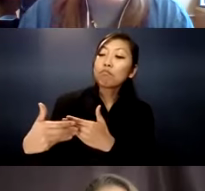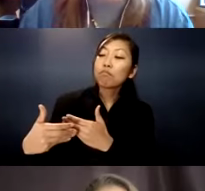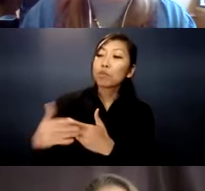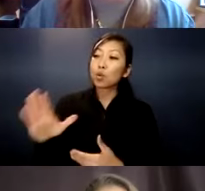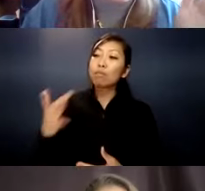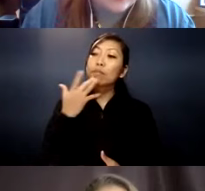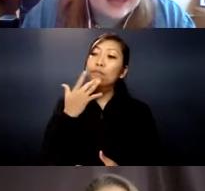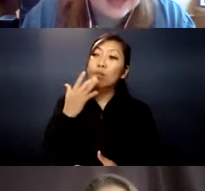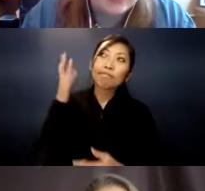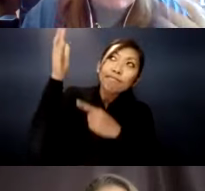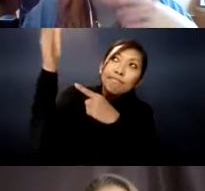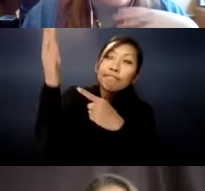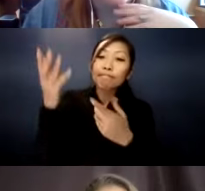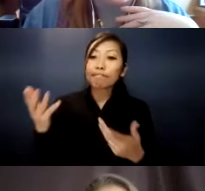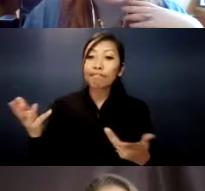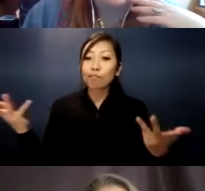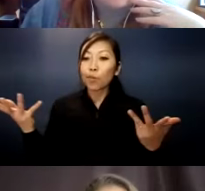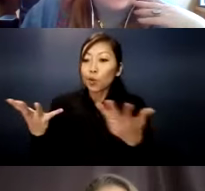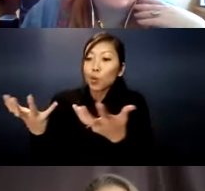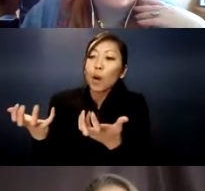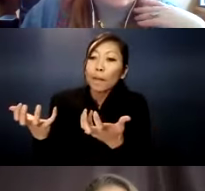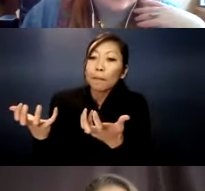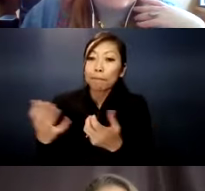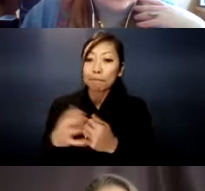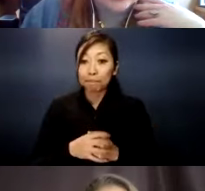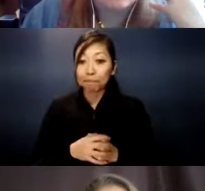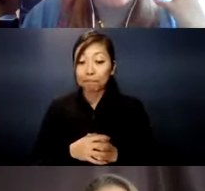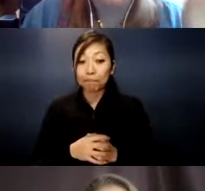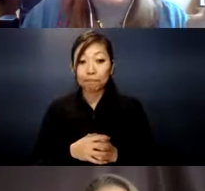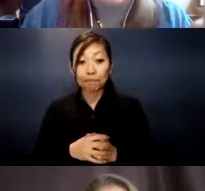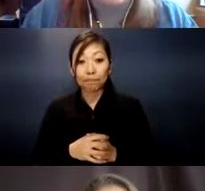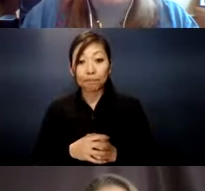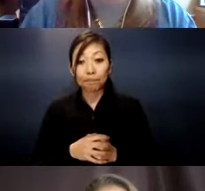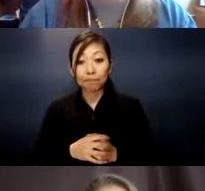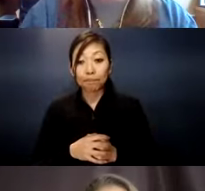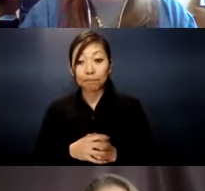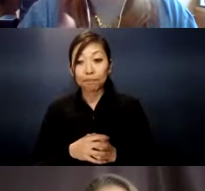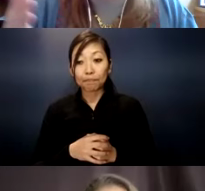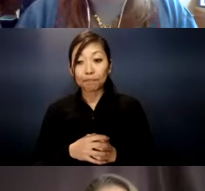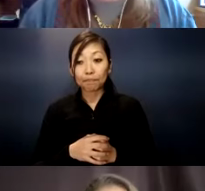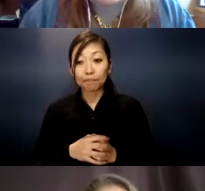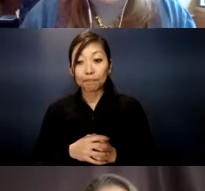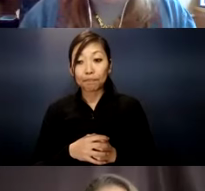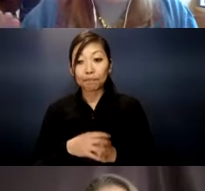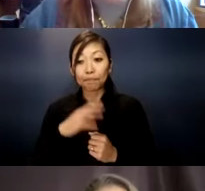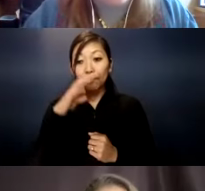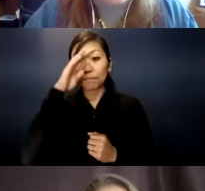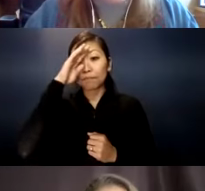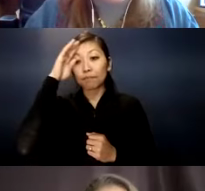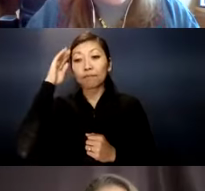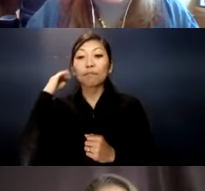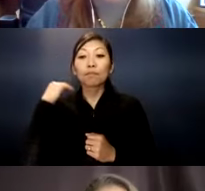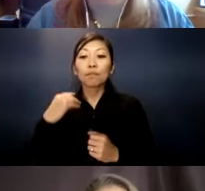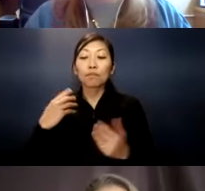outcome? Yeah, what end game do you want? Like someone's saying in the chat, what would the end